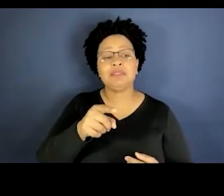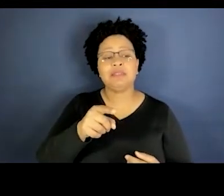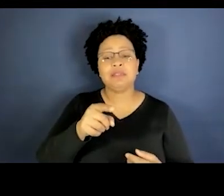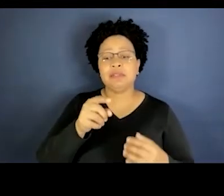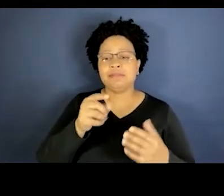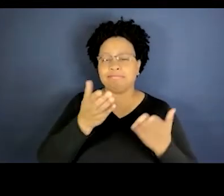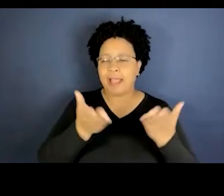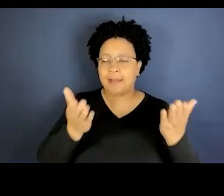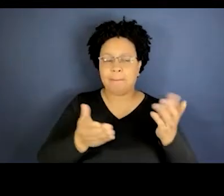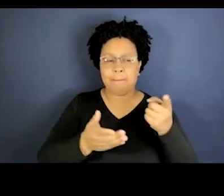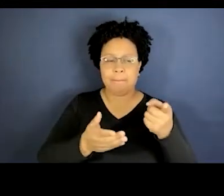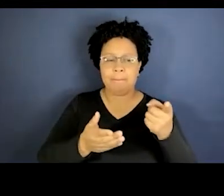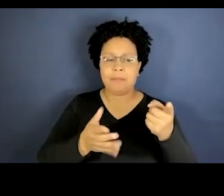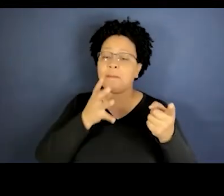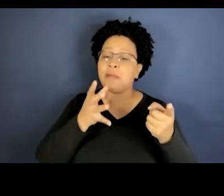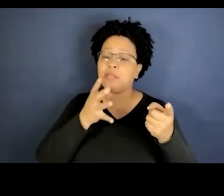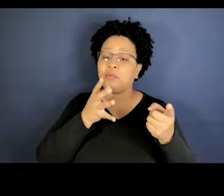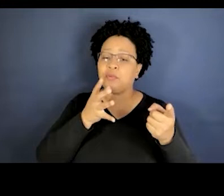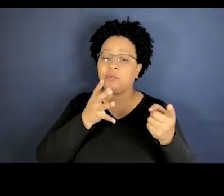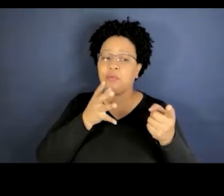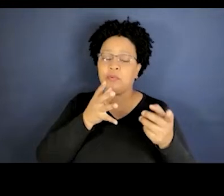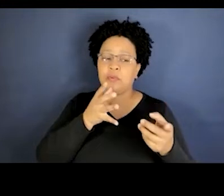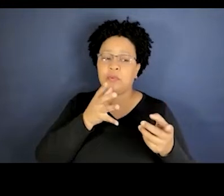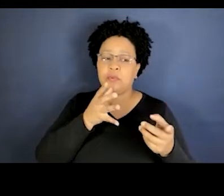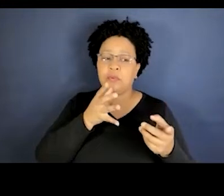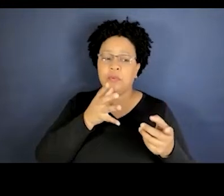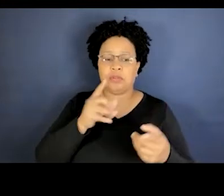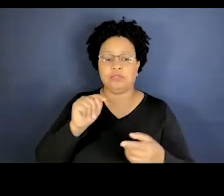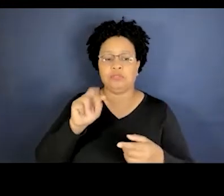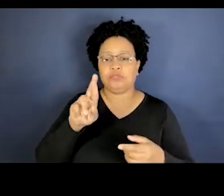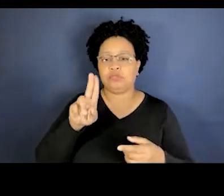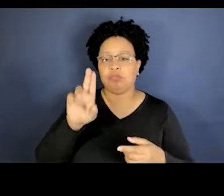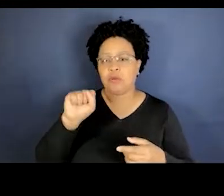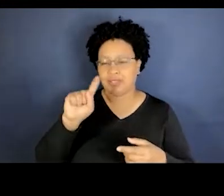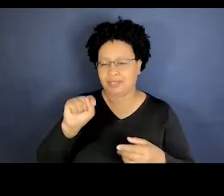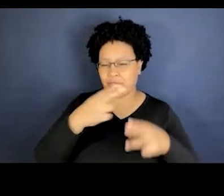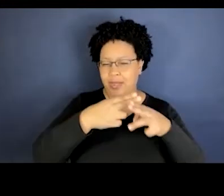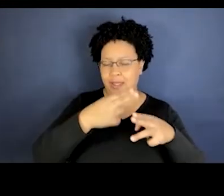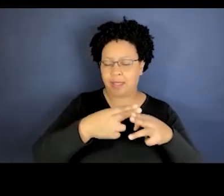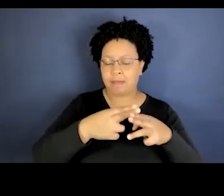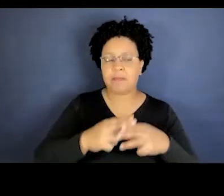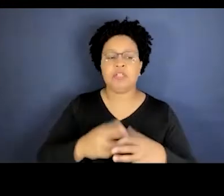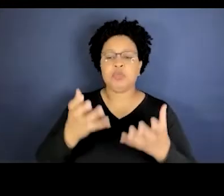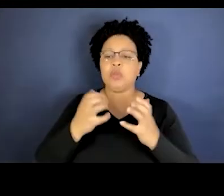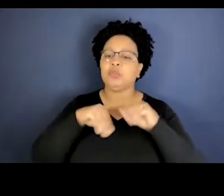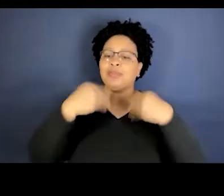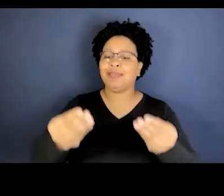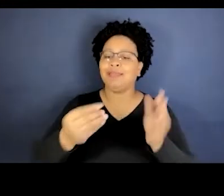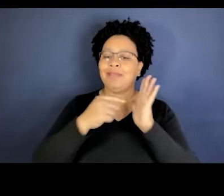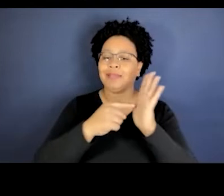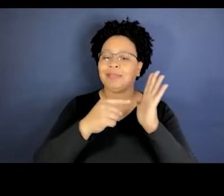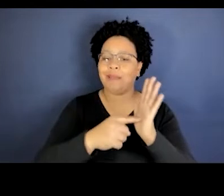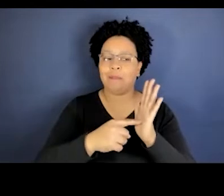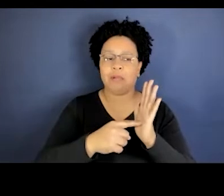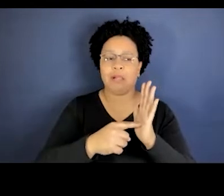given, the mother in this, who was Tress, she decided that she wanted to give an example of a